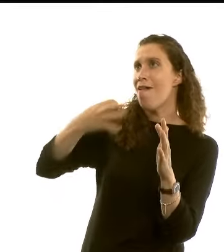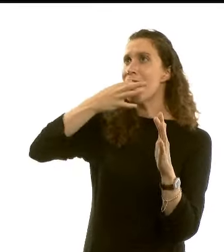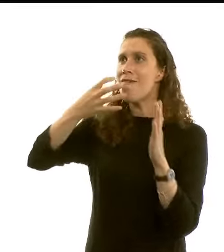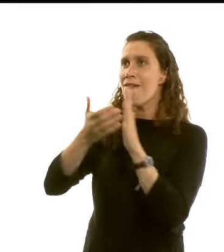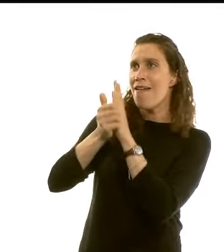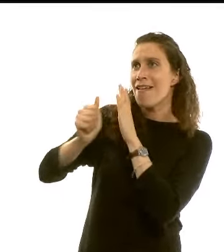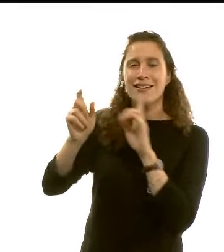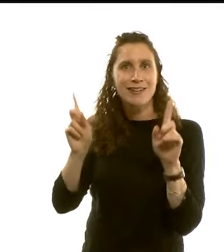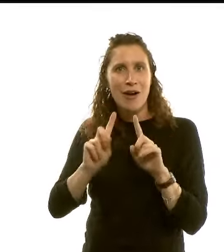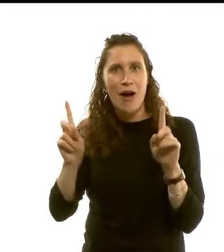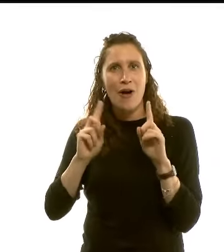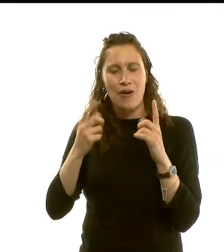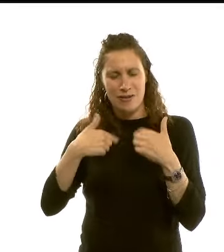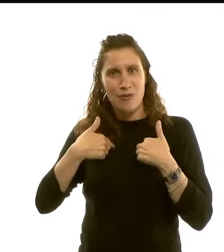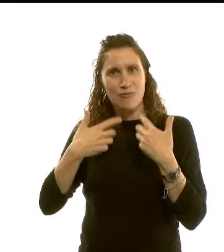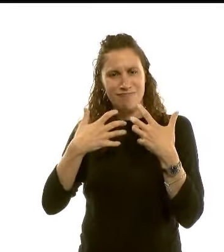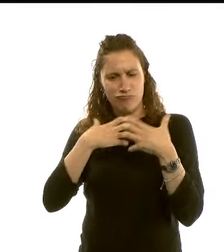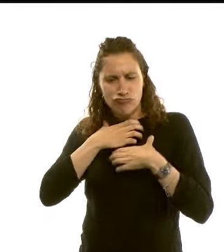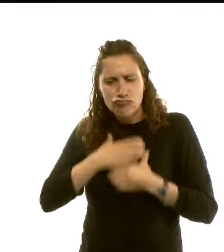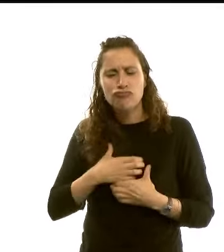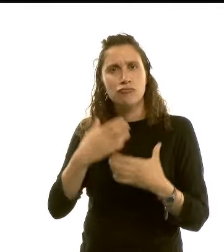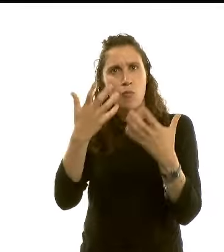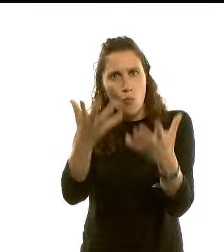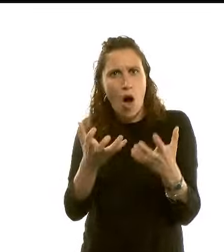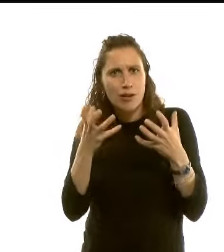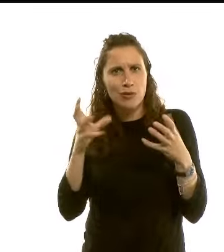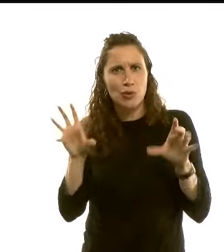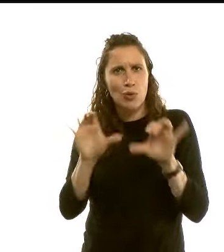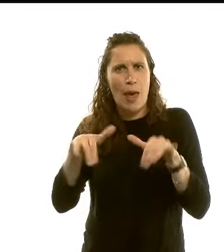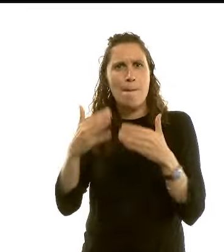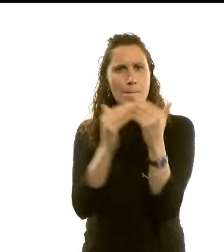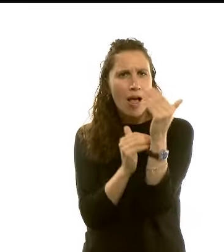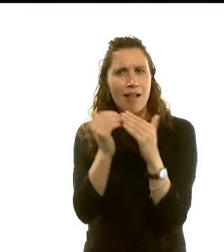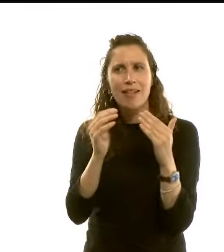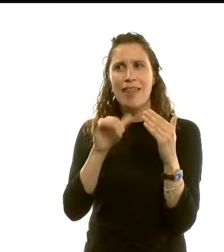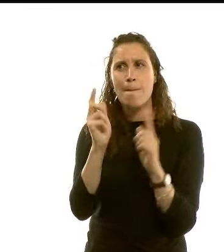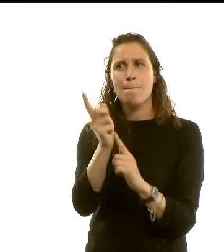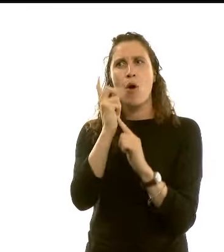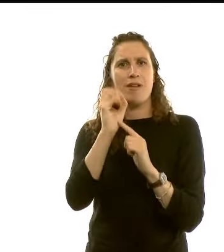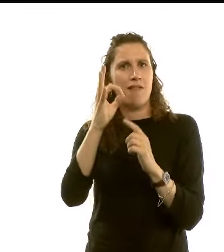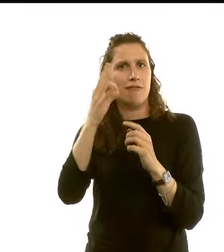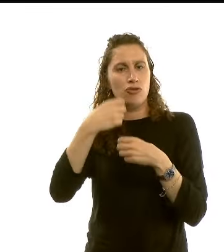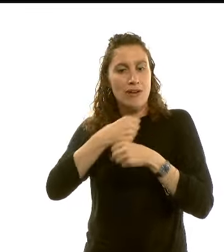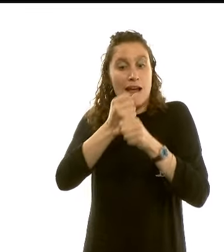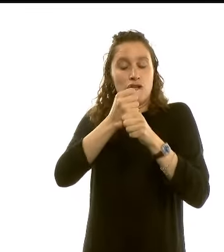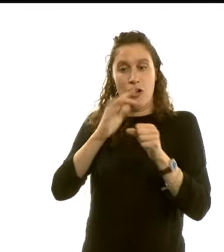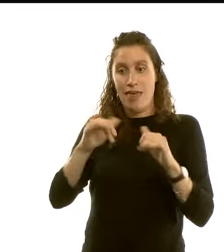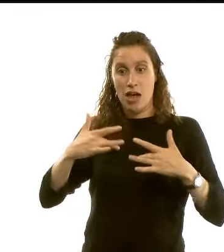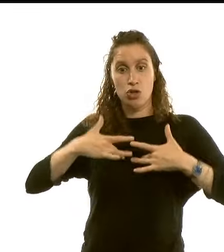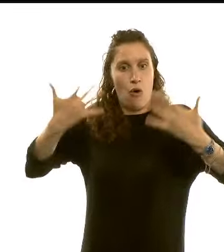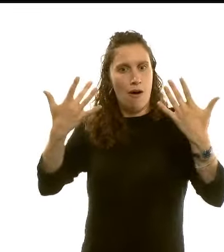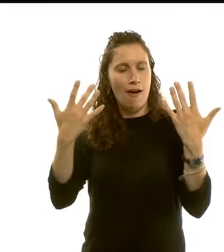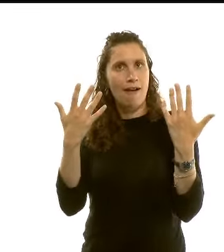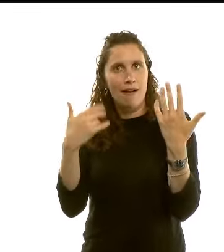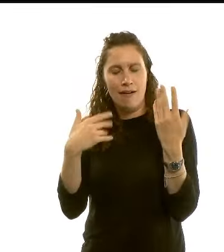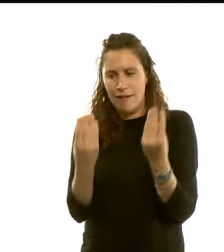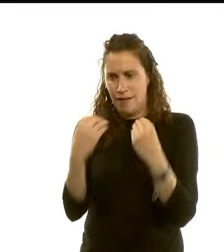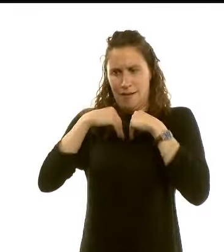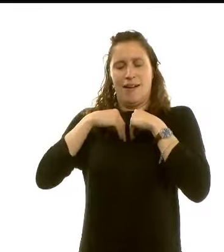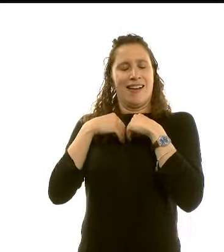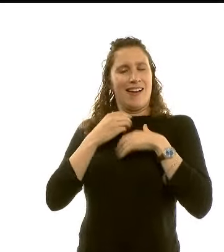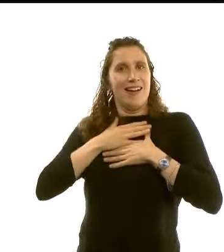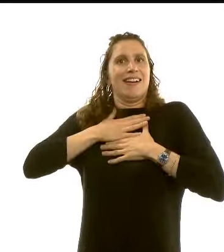more about the desire to do the thing. It's that moment of creation and that joy that you feel when creating something that